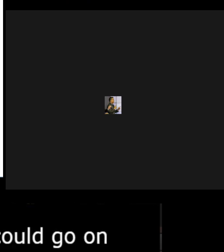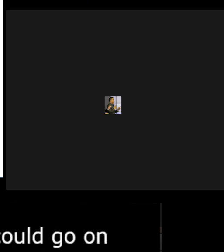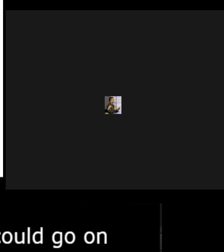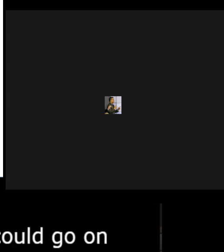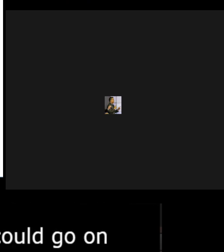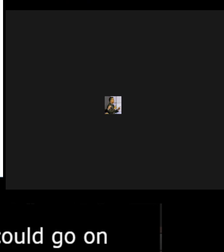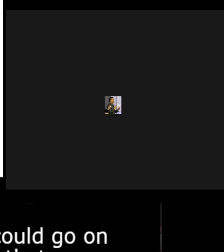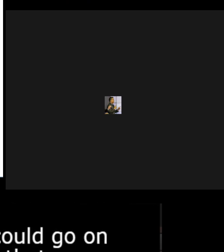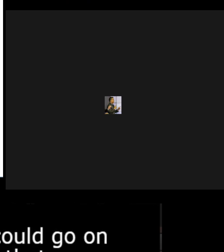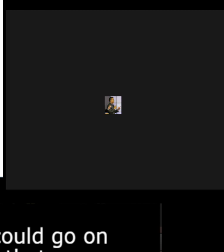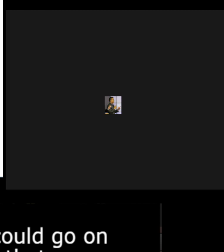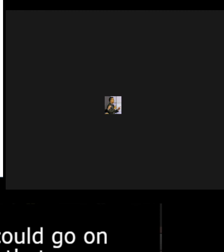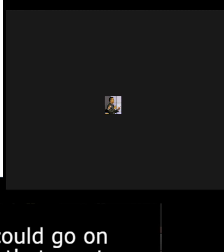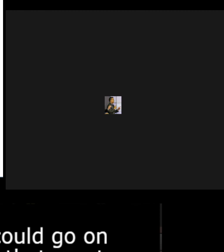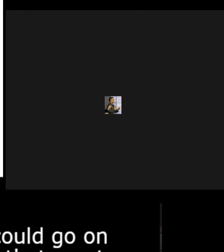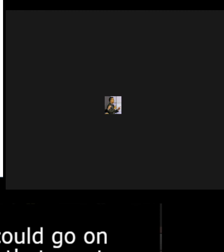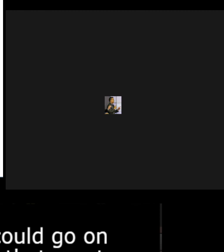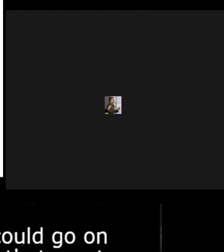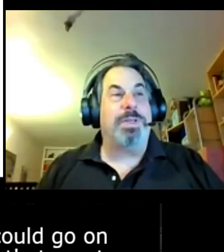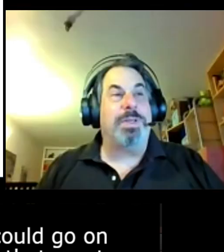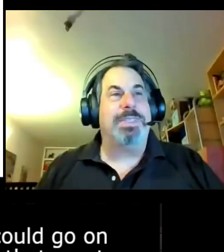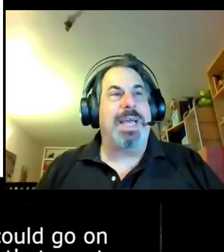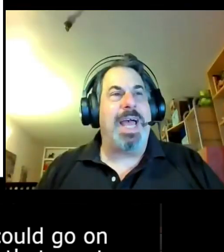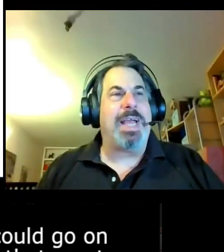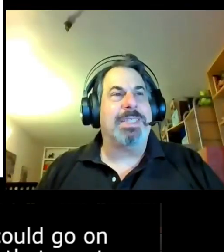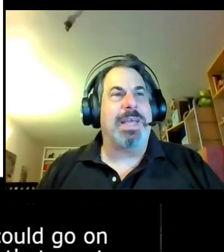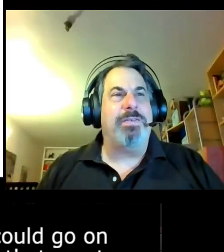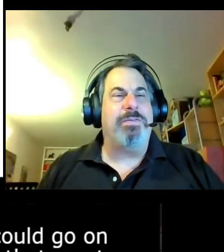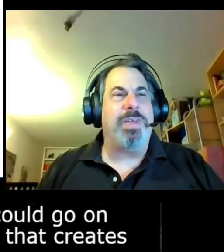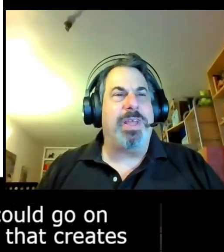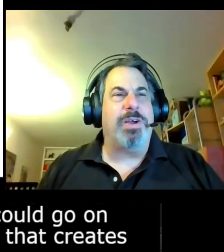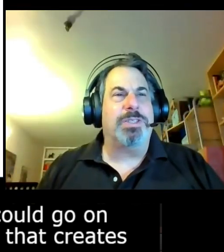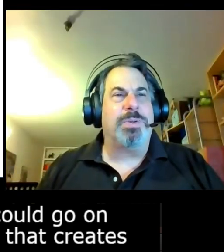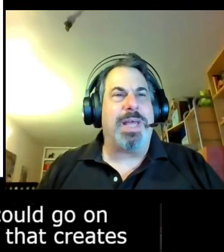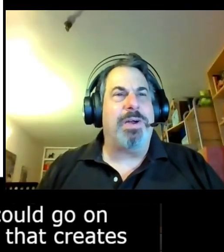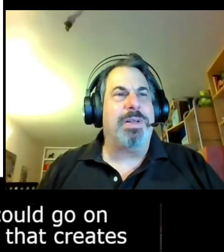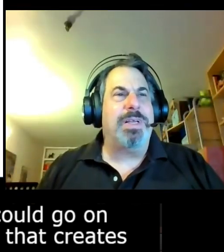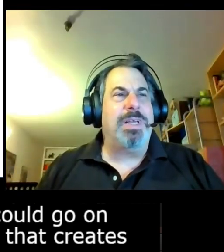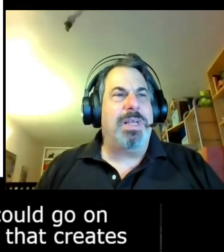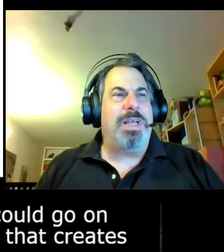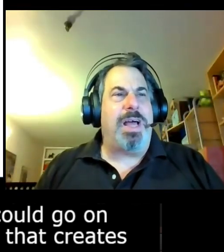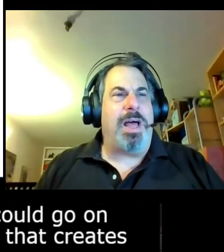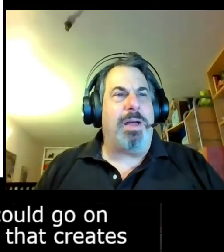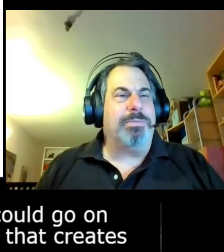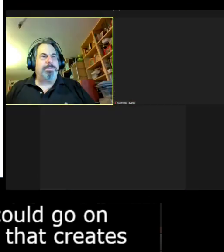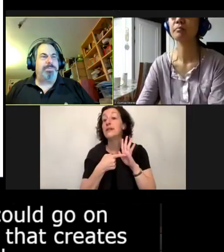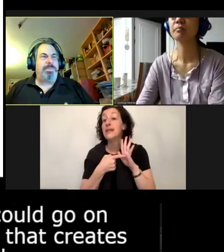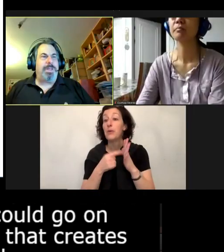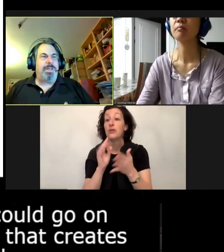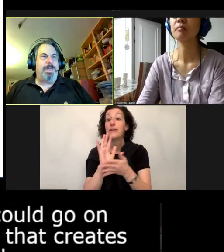barriers. As I mentioned, photos without tags and videos without